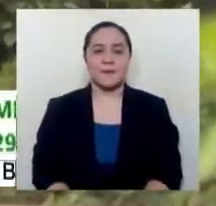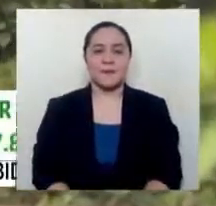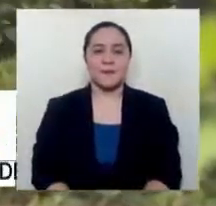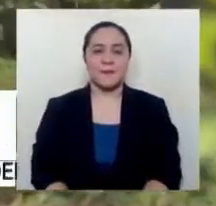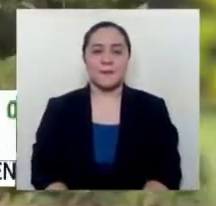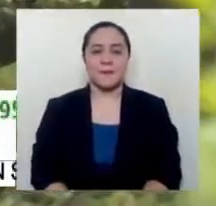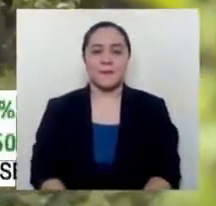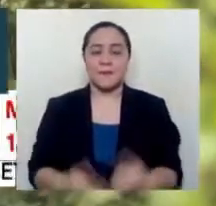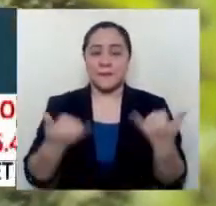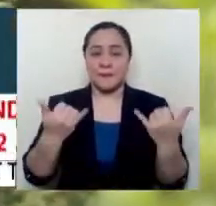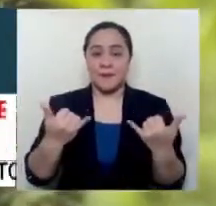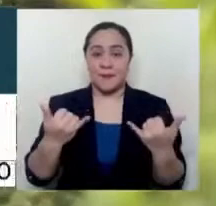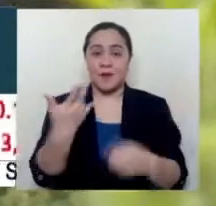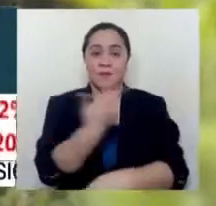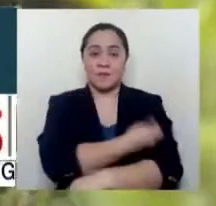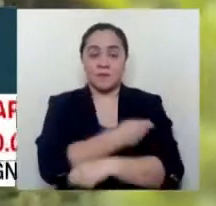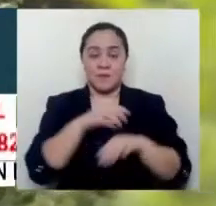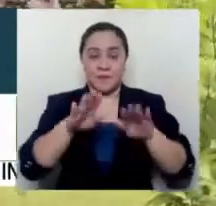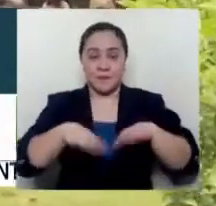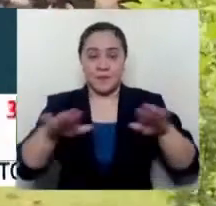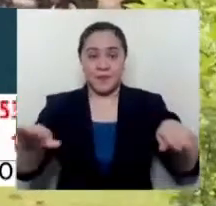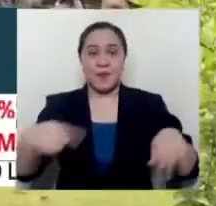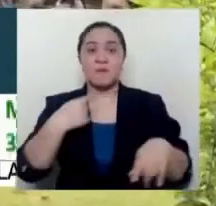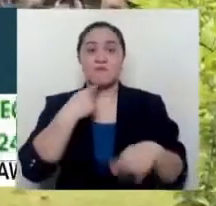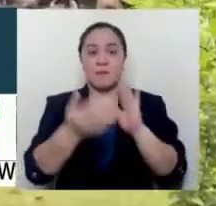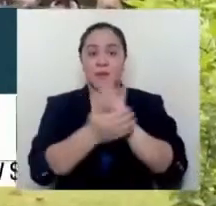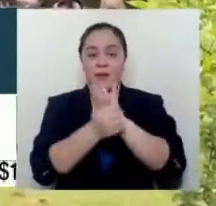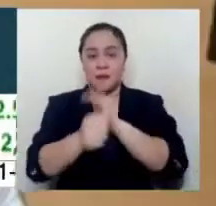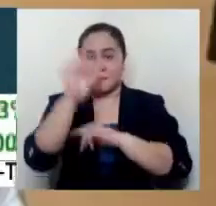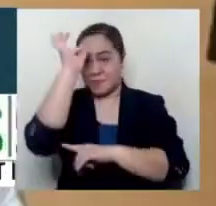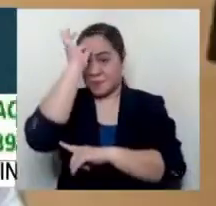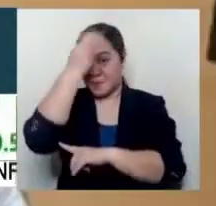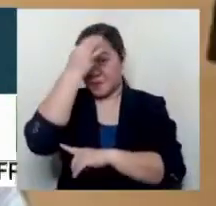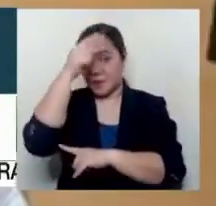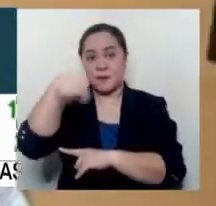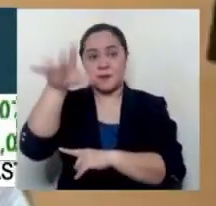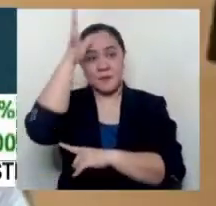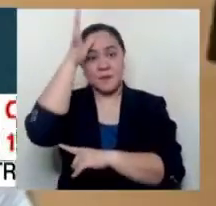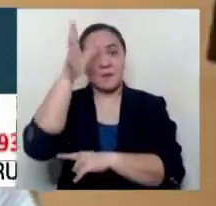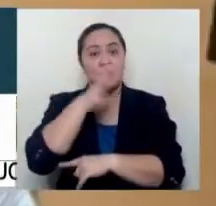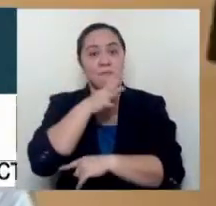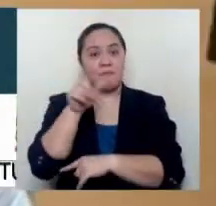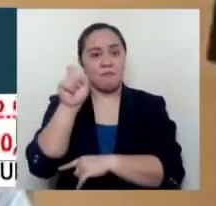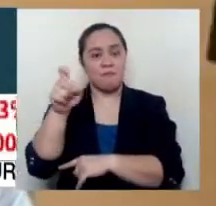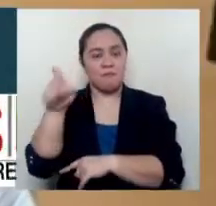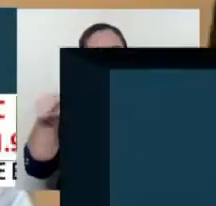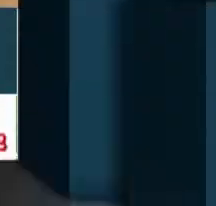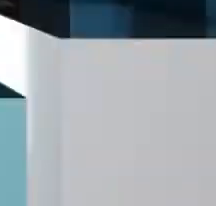Meanwhile, a pediatric infectious diseases expert has this reminder for parents heading out with their children.